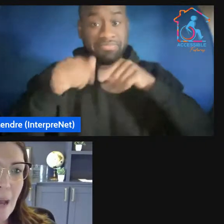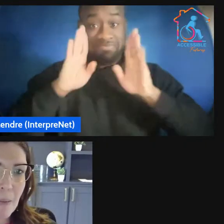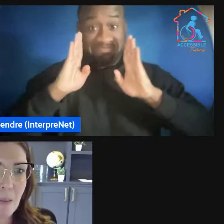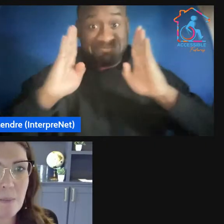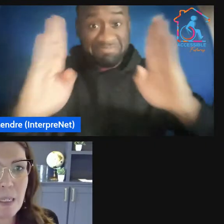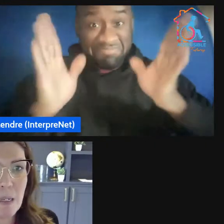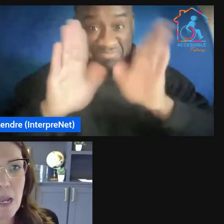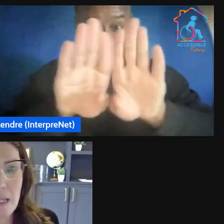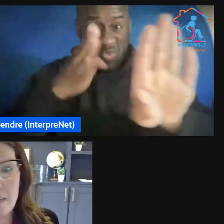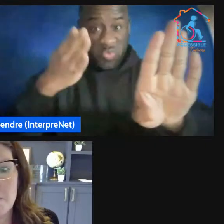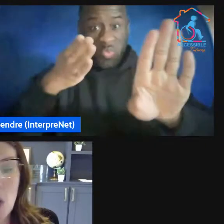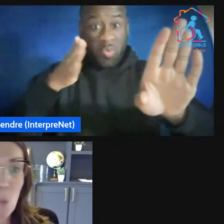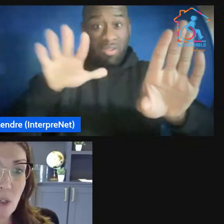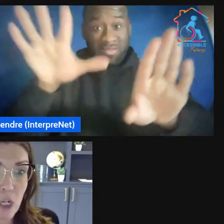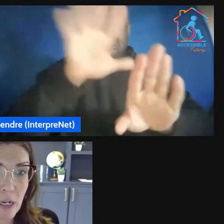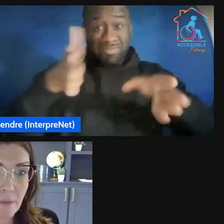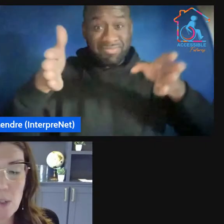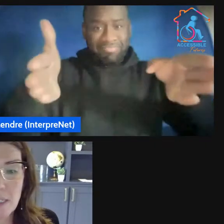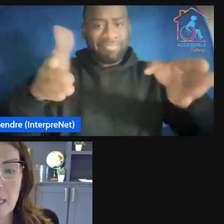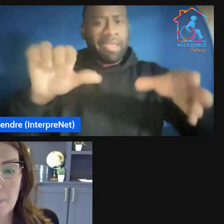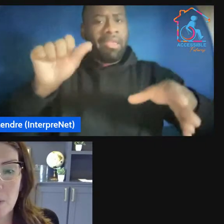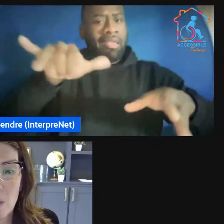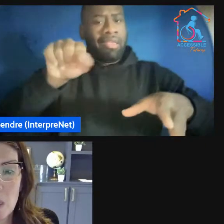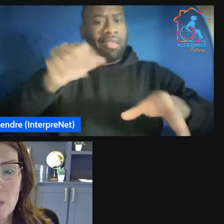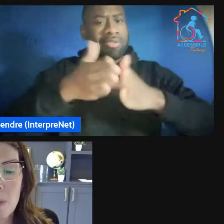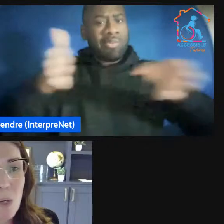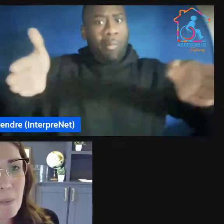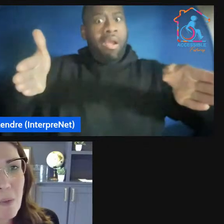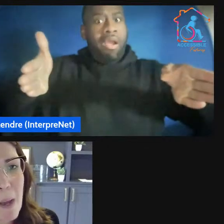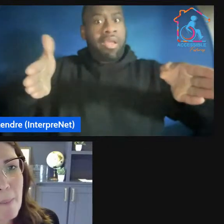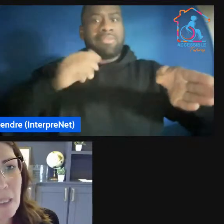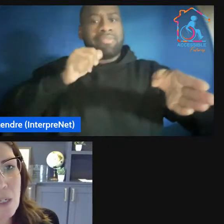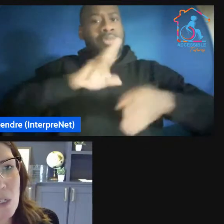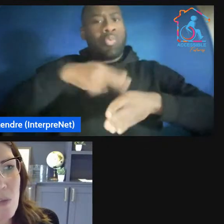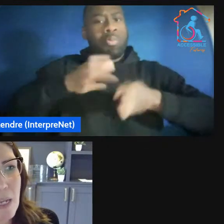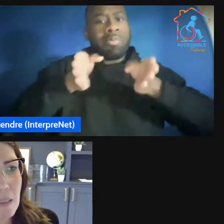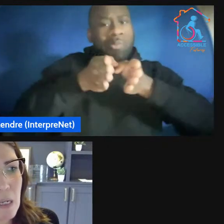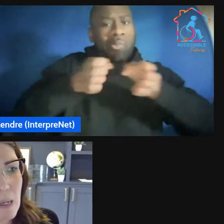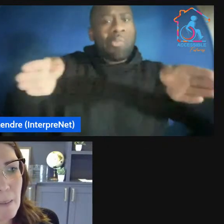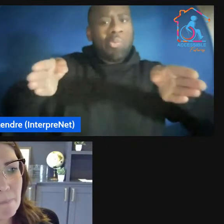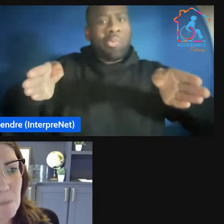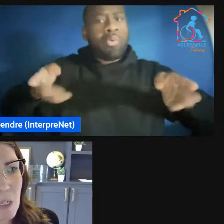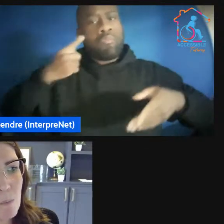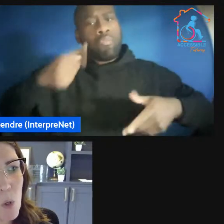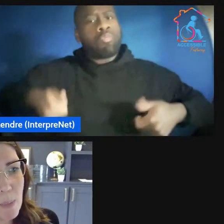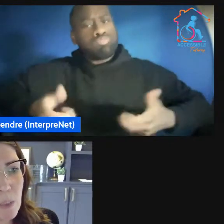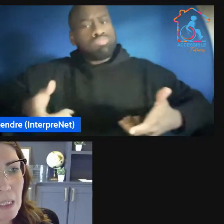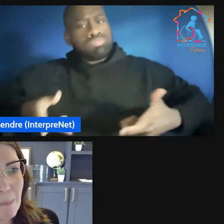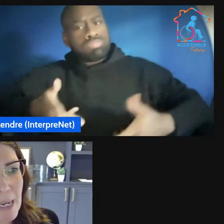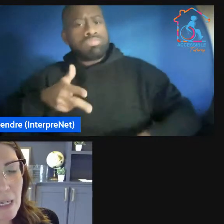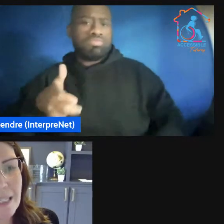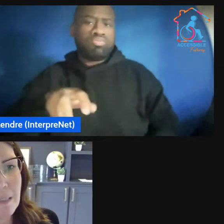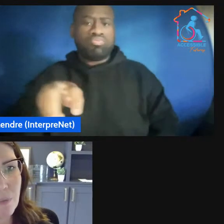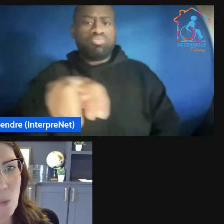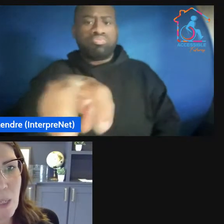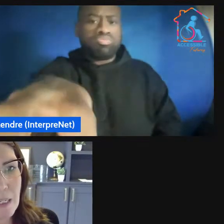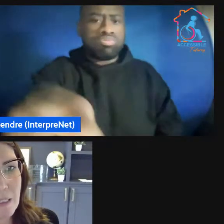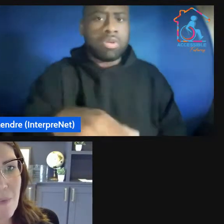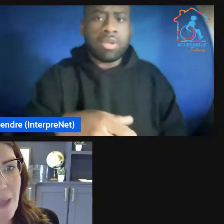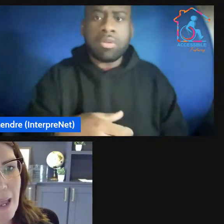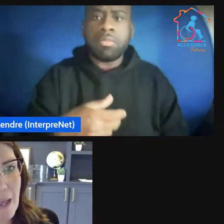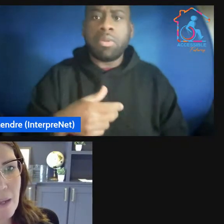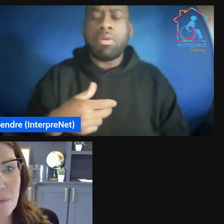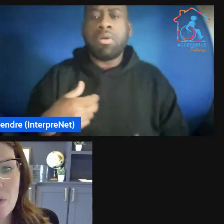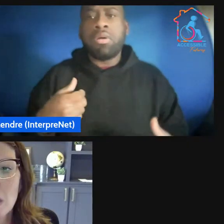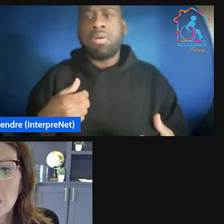population that happens to be in a wheelchair, for example. But what about the population that's, mobility impaired in different ways,